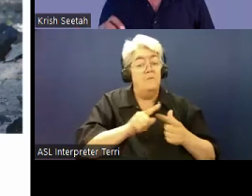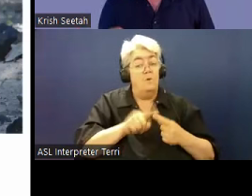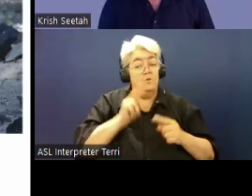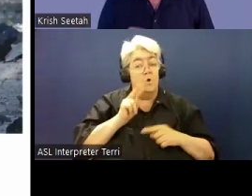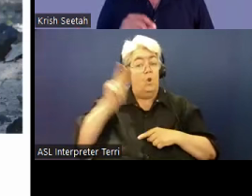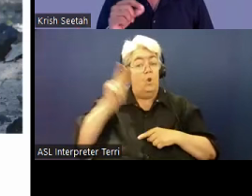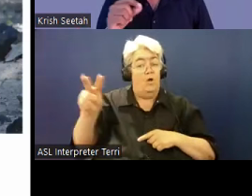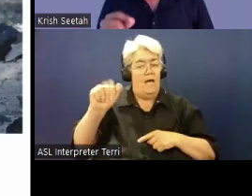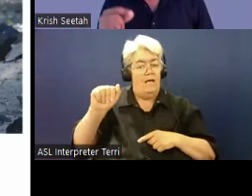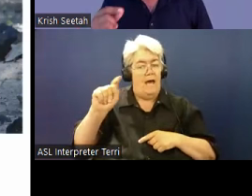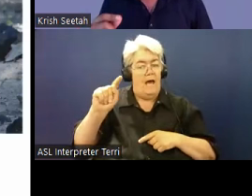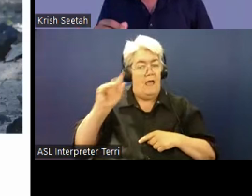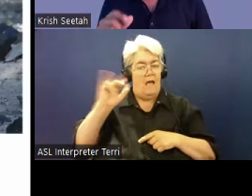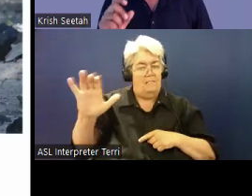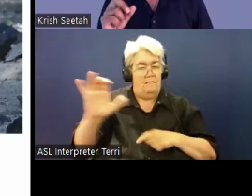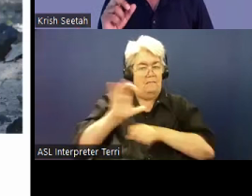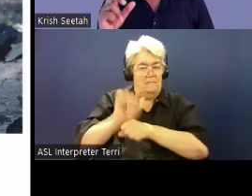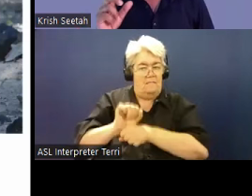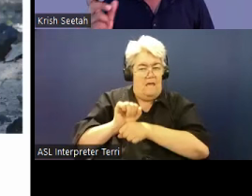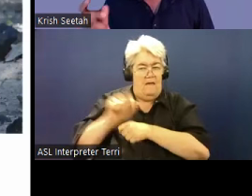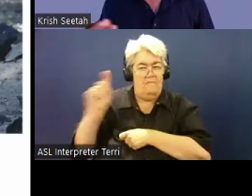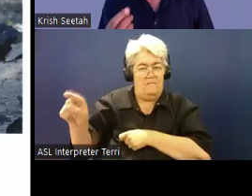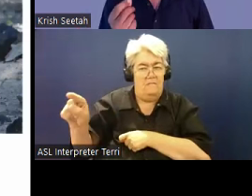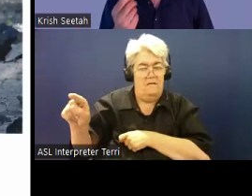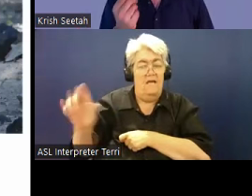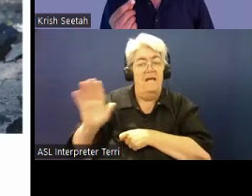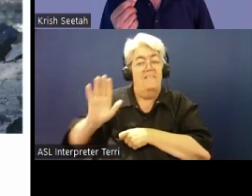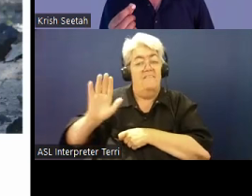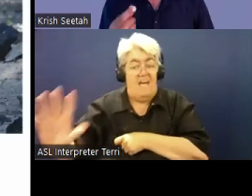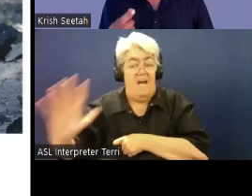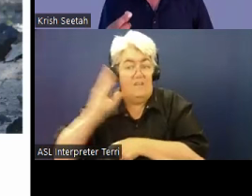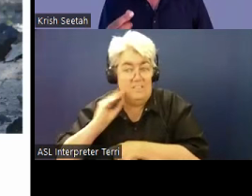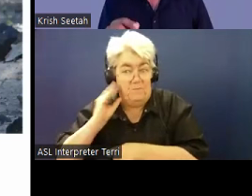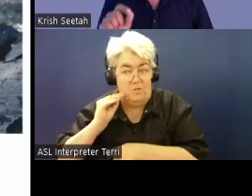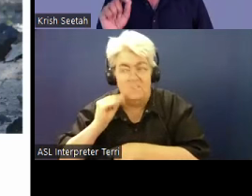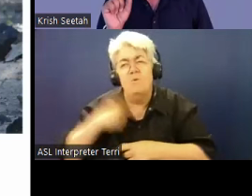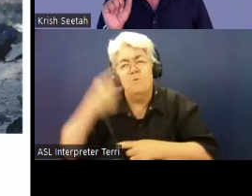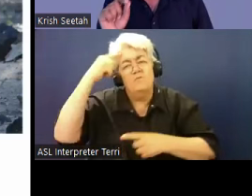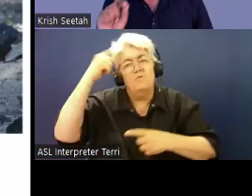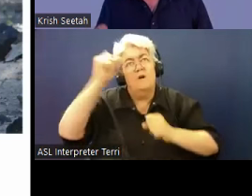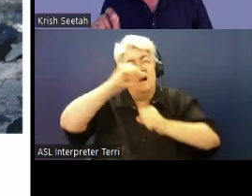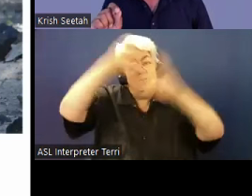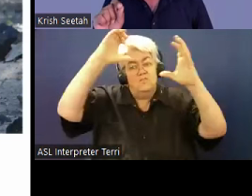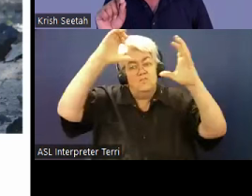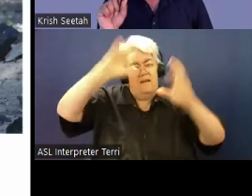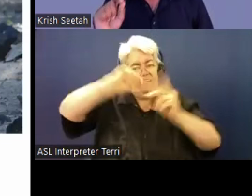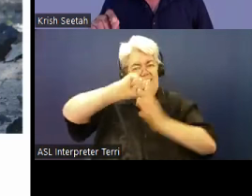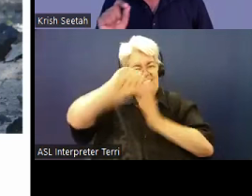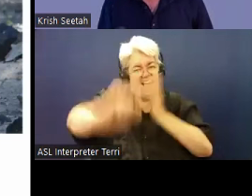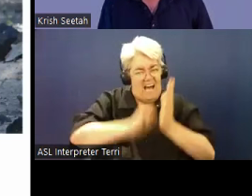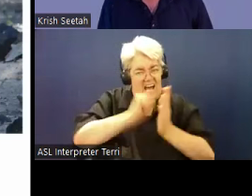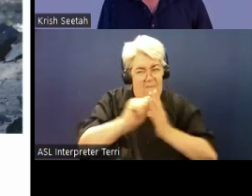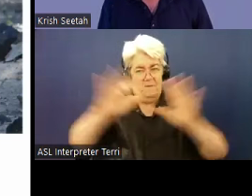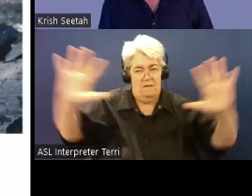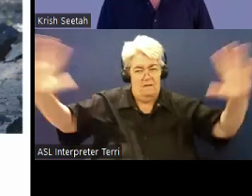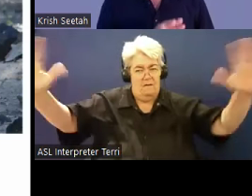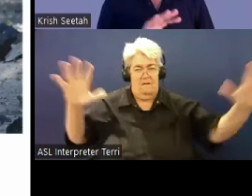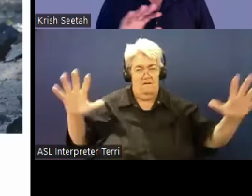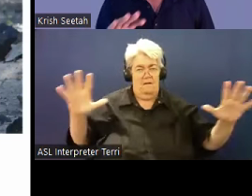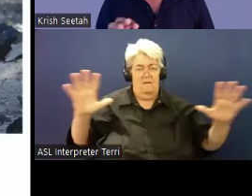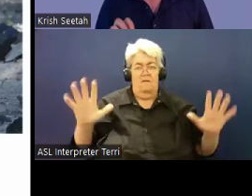enslavement. If we want to provide the type of understanding about this period as a whole, that descendant communities really deserve.